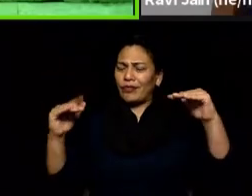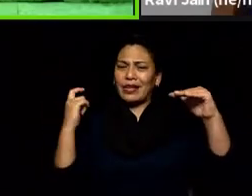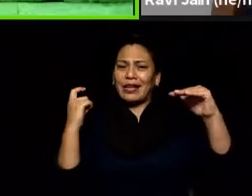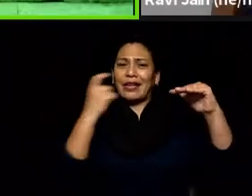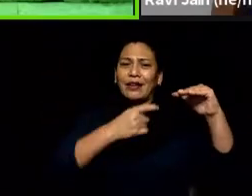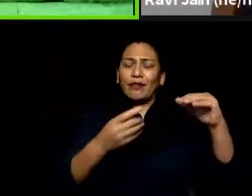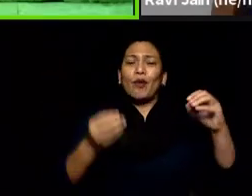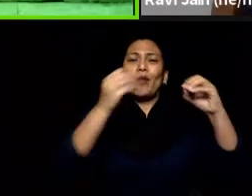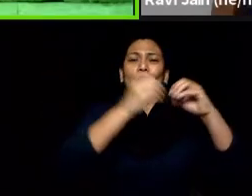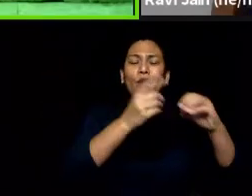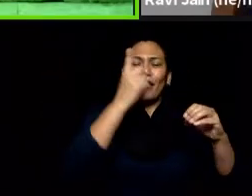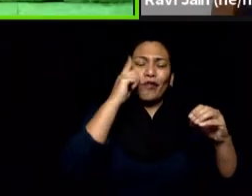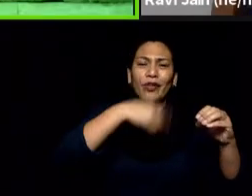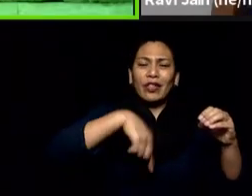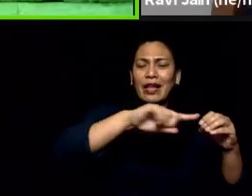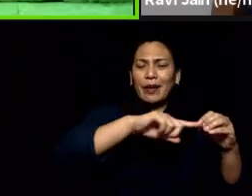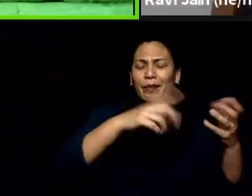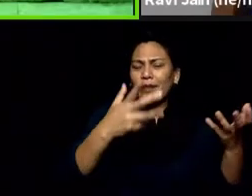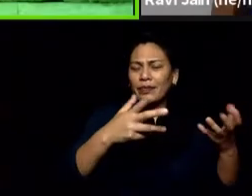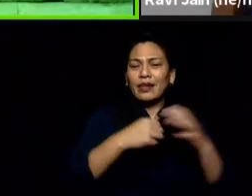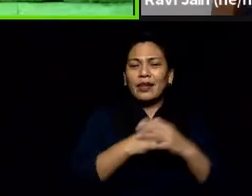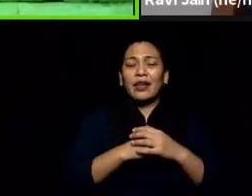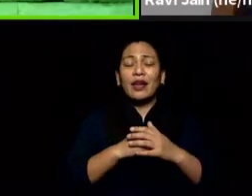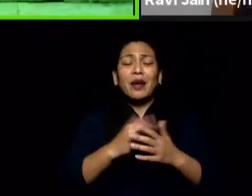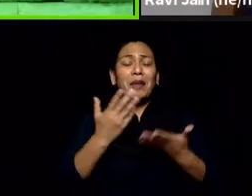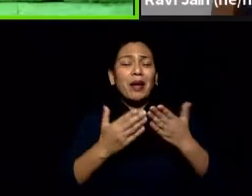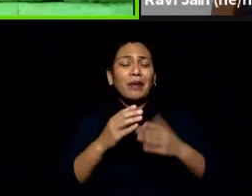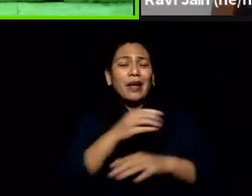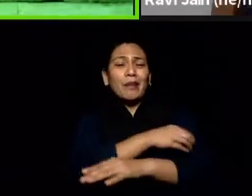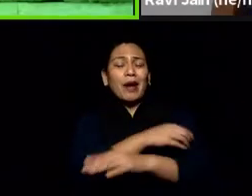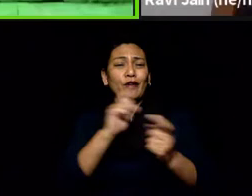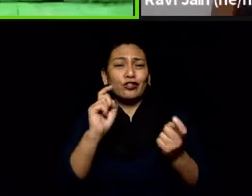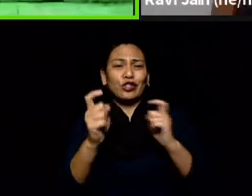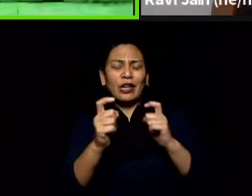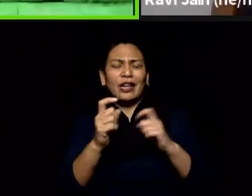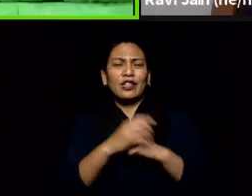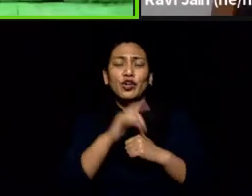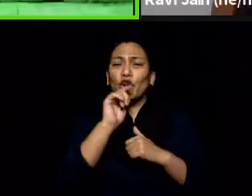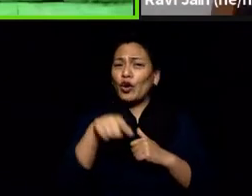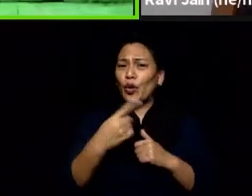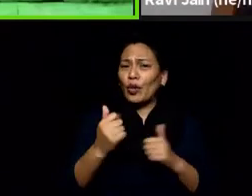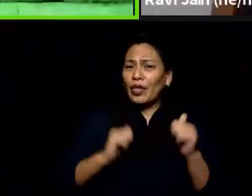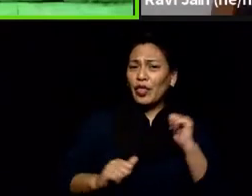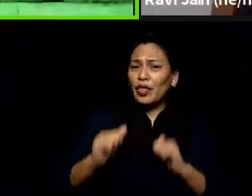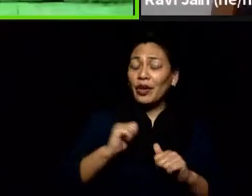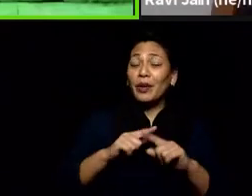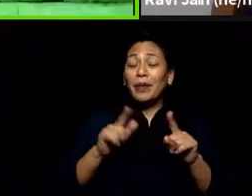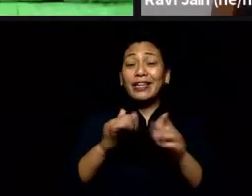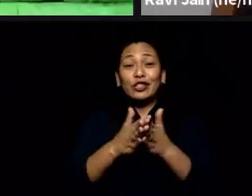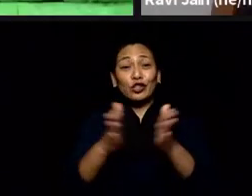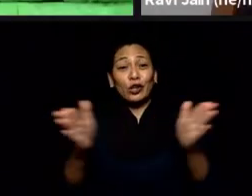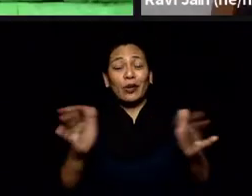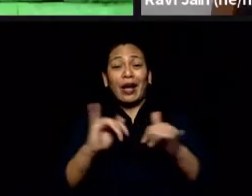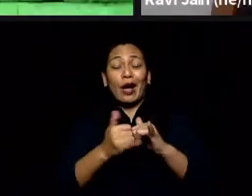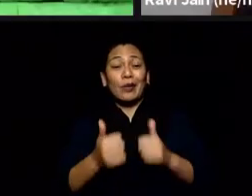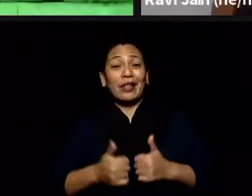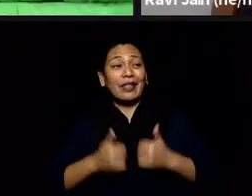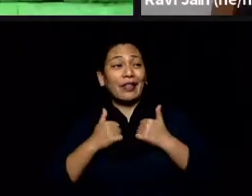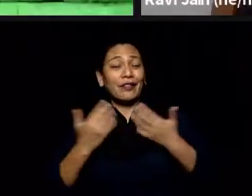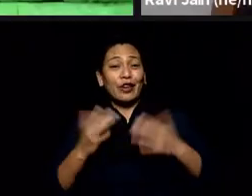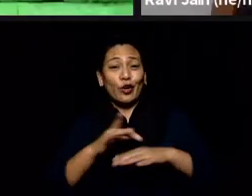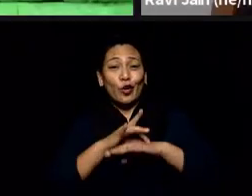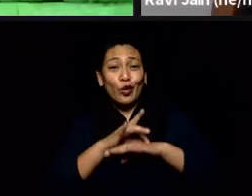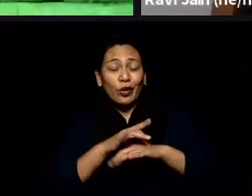just relegated to the theater, but has to do with the way in which we live on this planet and the way in